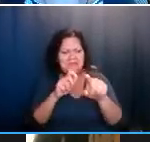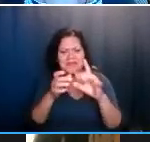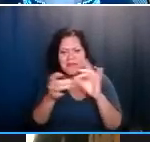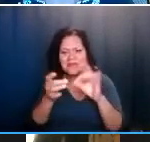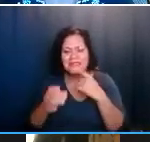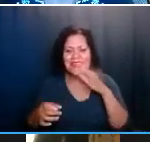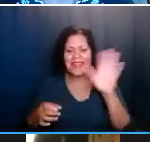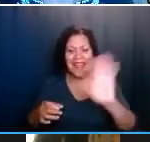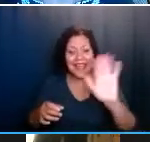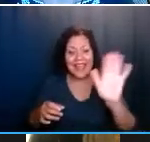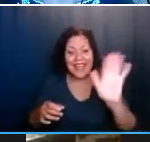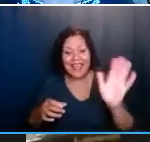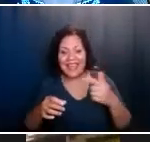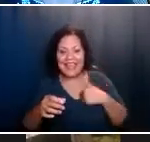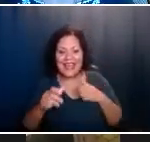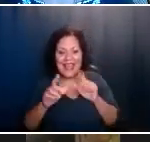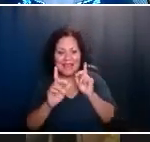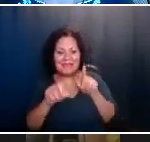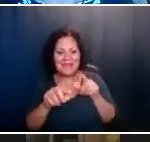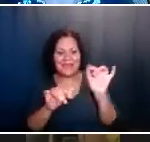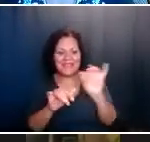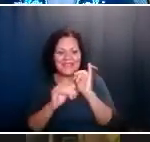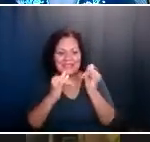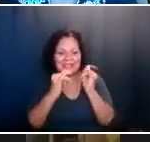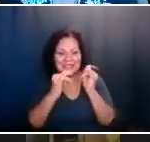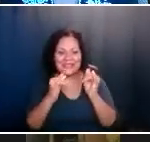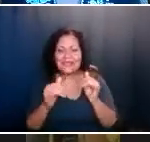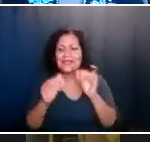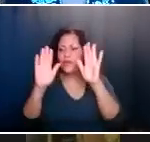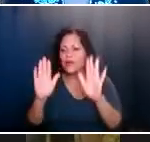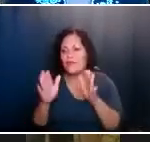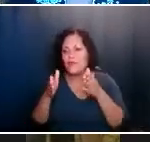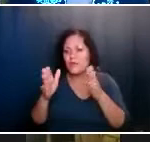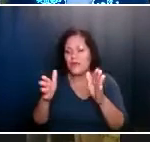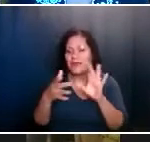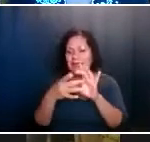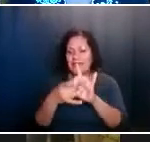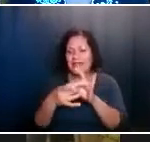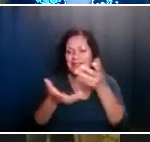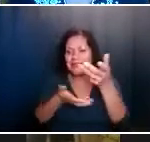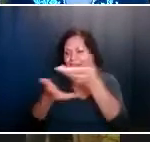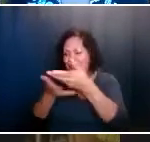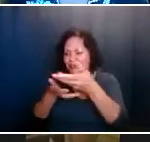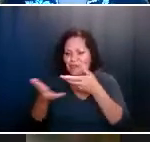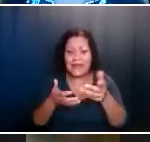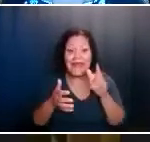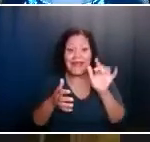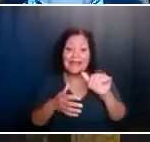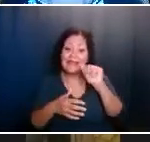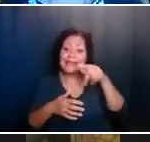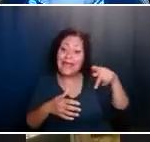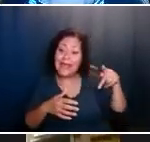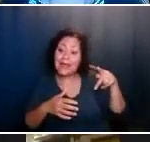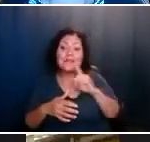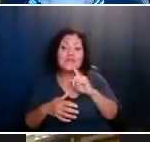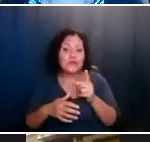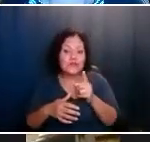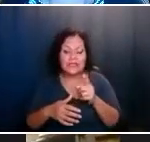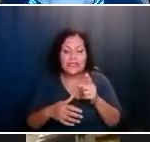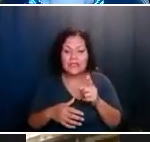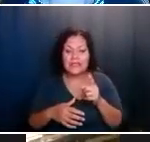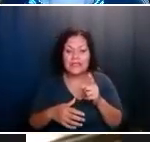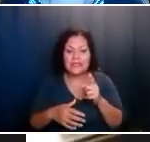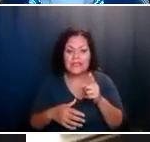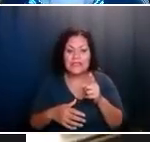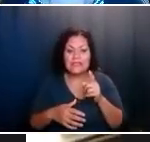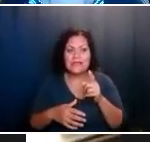attending too. It's a great way to connect and interact. And this application is really all about connecting and interacting